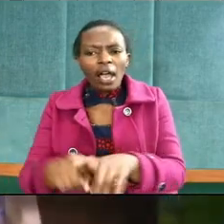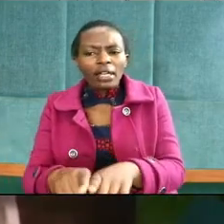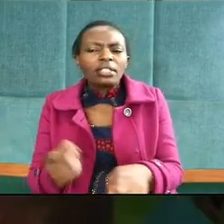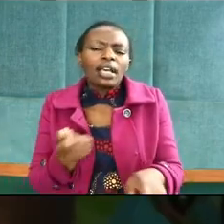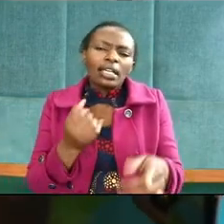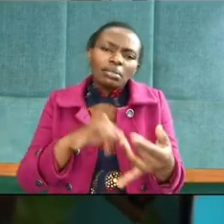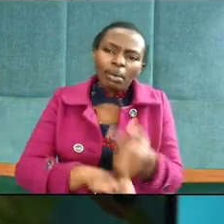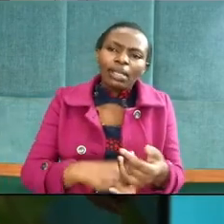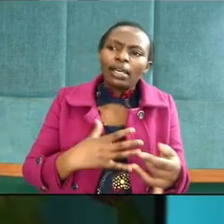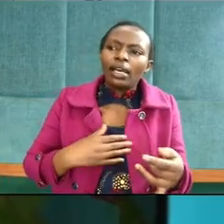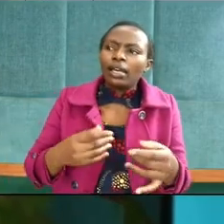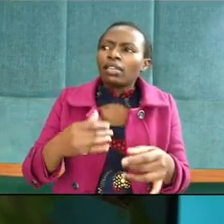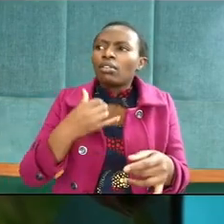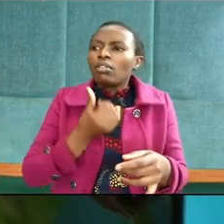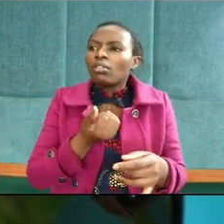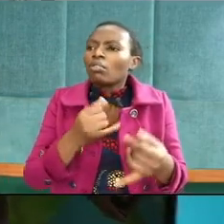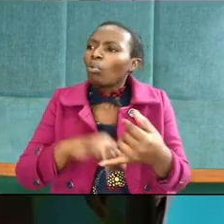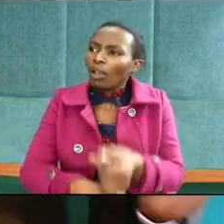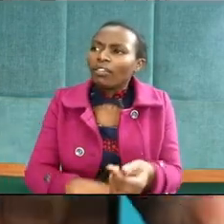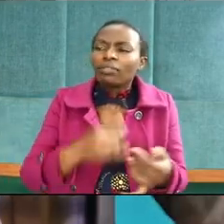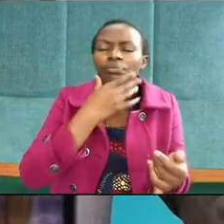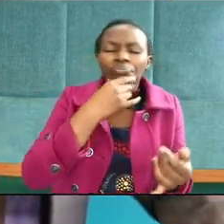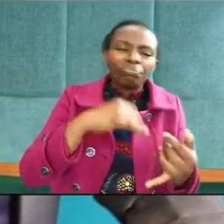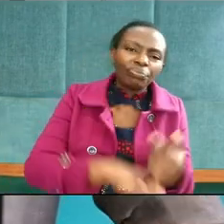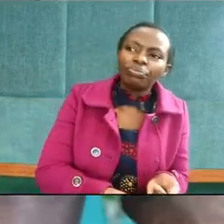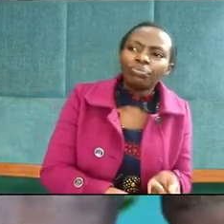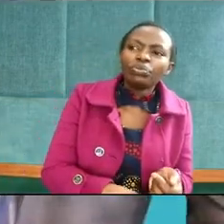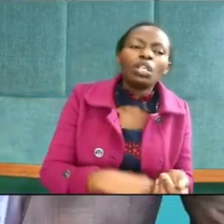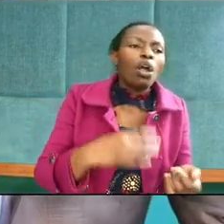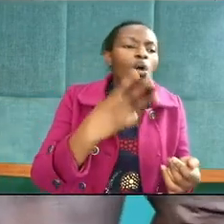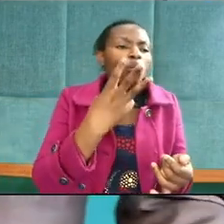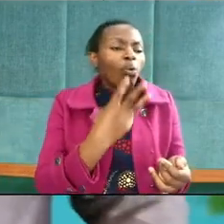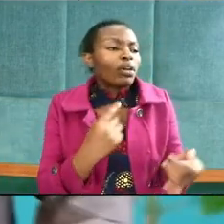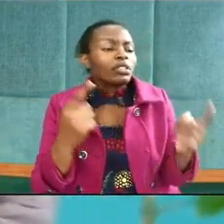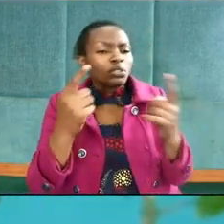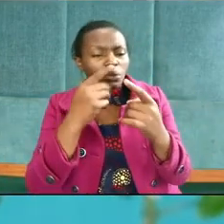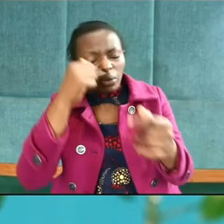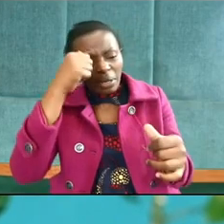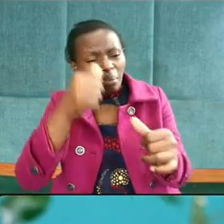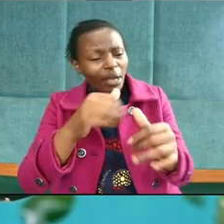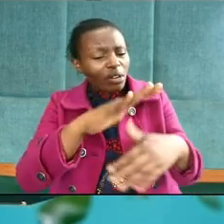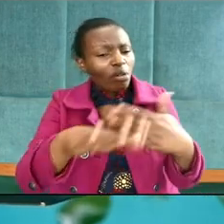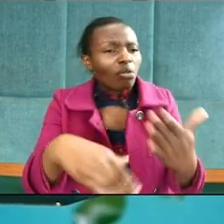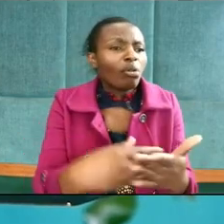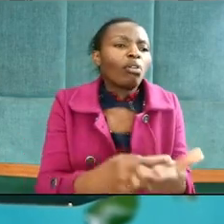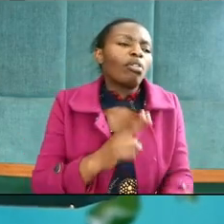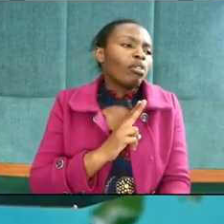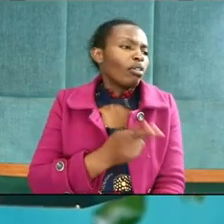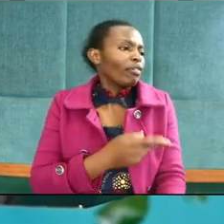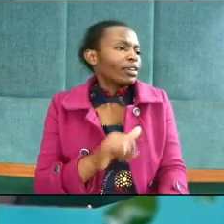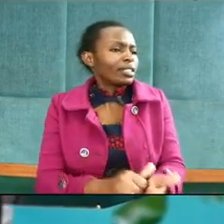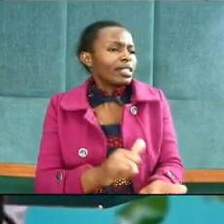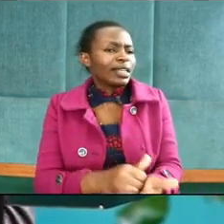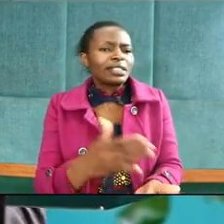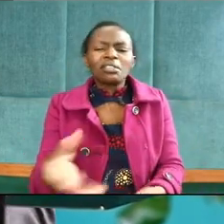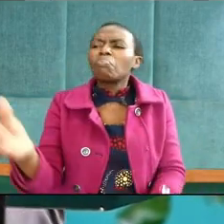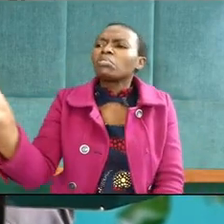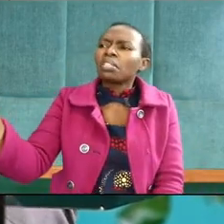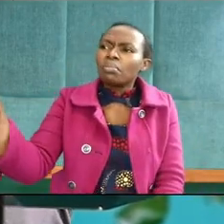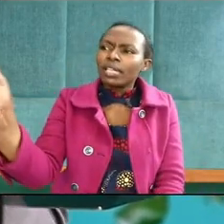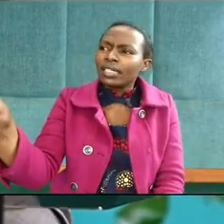wife. My brothers and sisters, I wish to remind us, thank you so much, that there is a